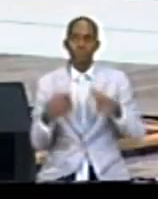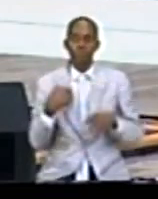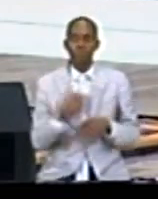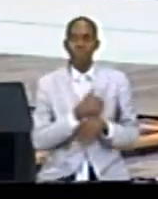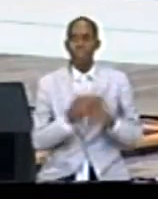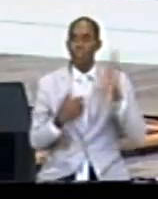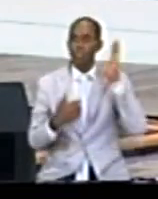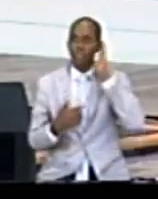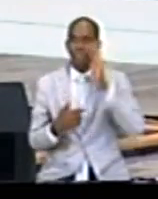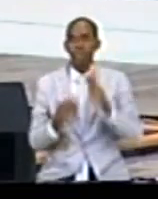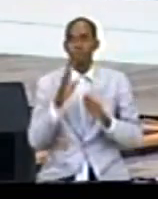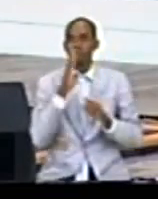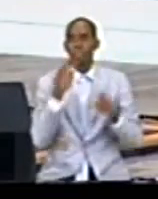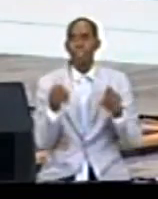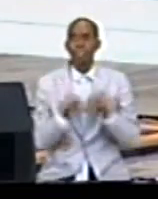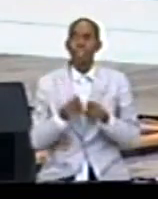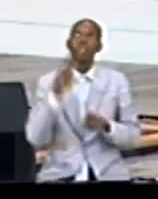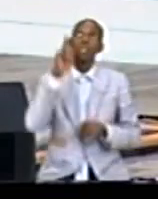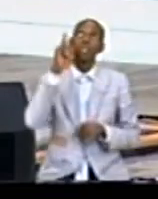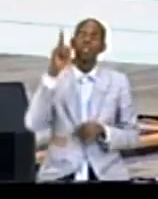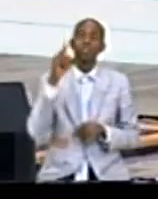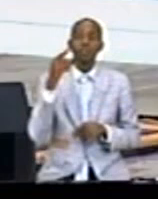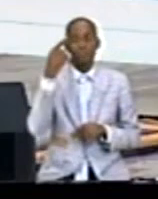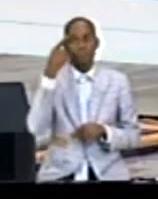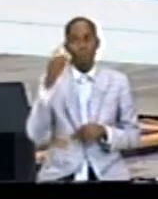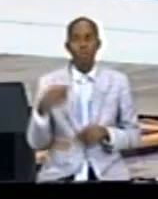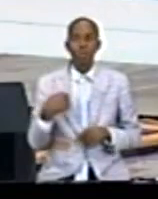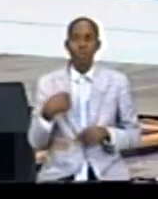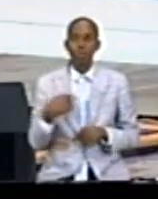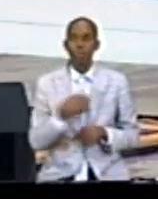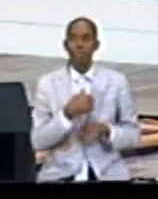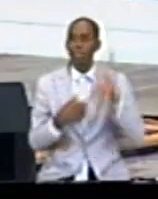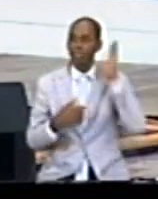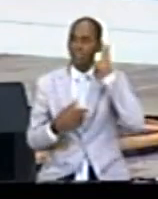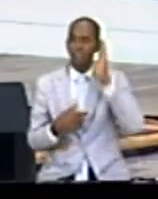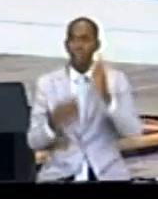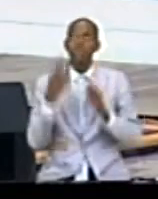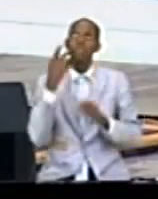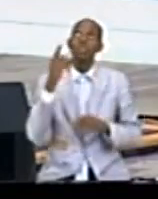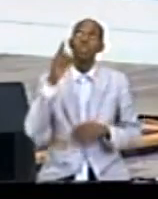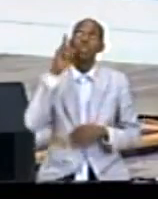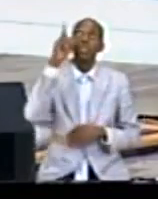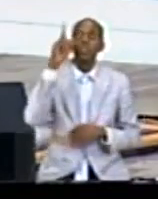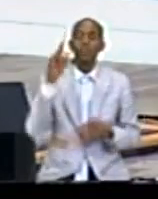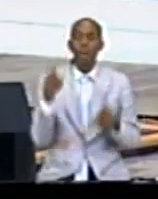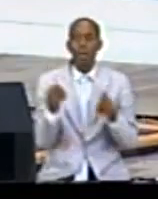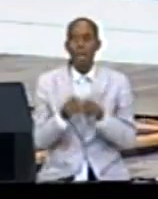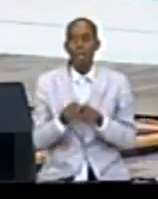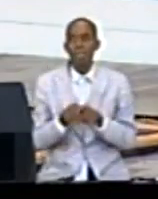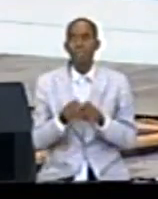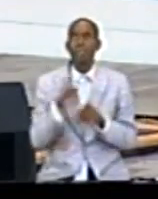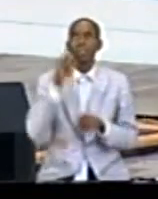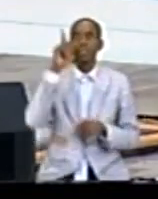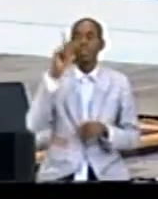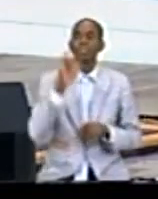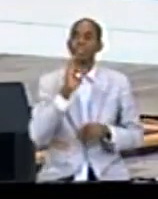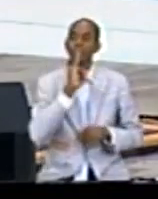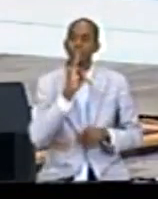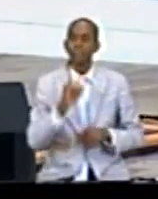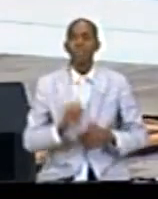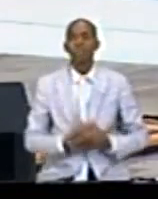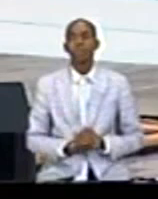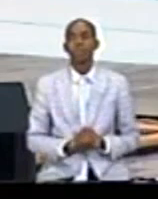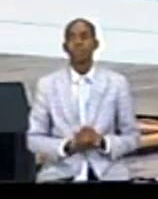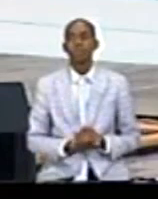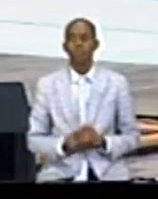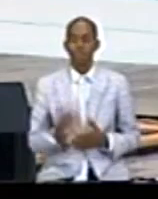be like him, for we shall see him as he is.